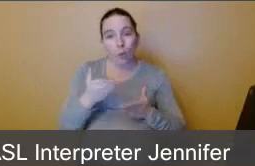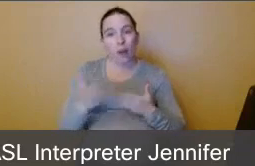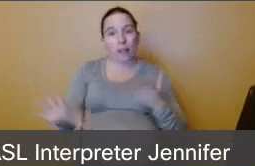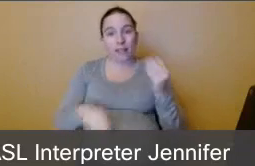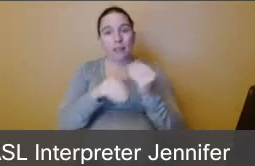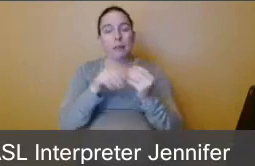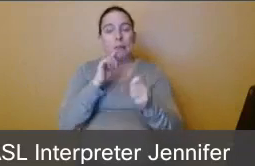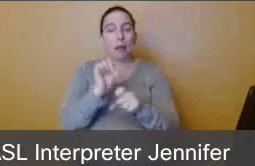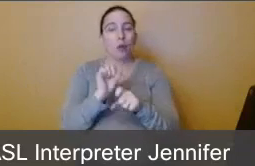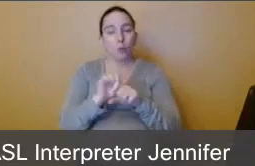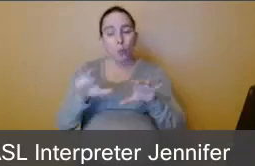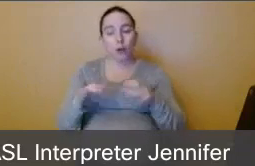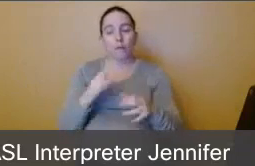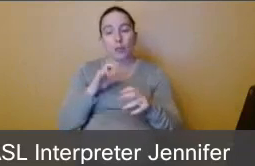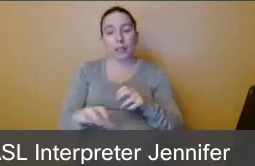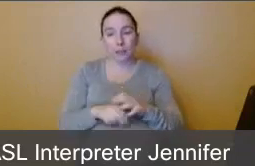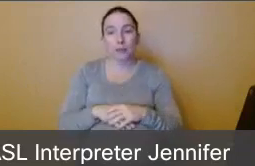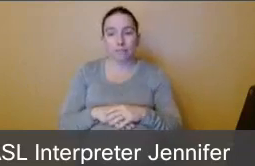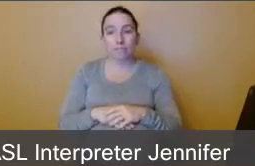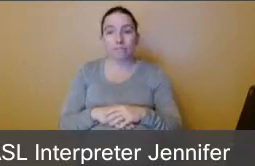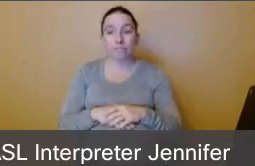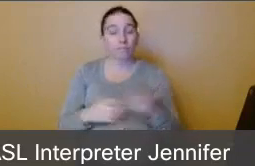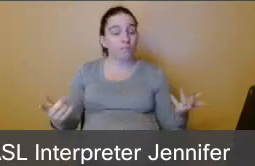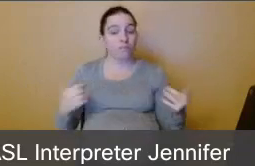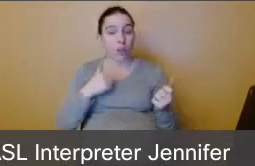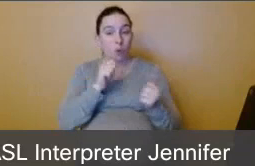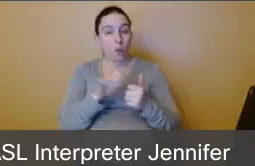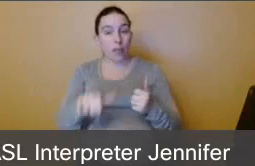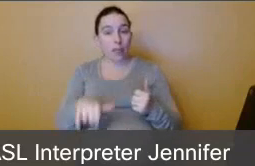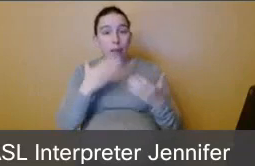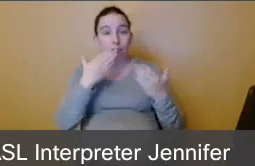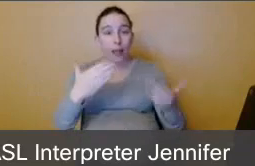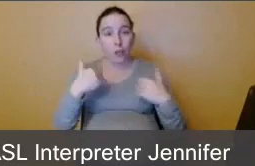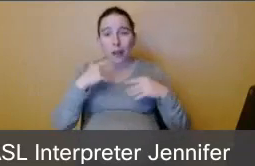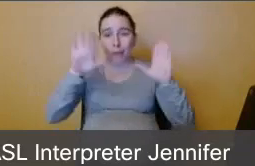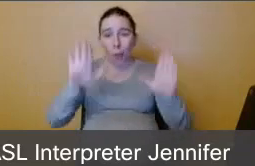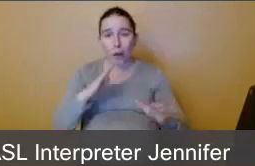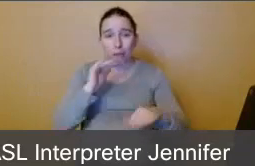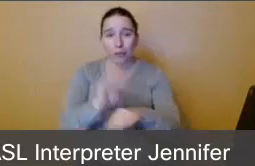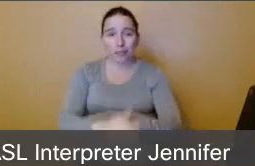workforce investments. With that, I thank you and have a wonderful evening.